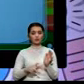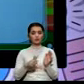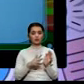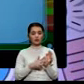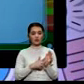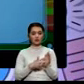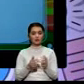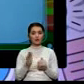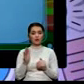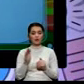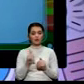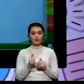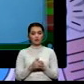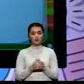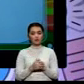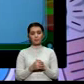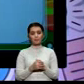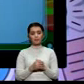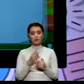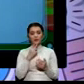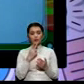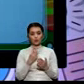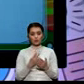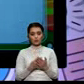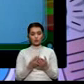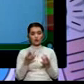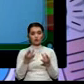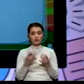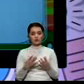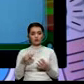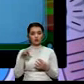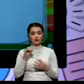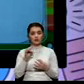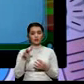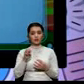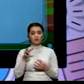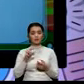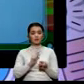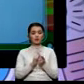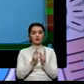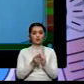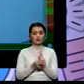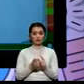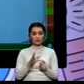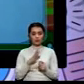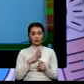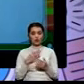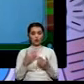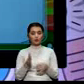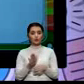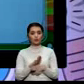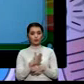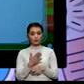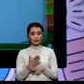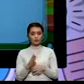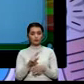11578. Va quyidagi ko'rinish, ya'ni sodda tenglamaga keltirib oldik. Bu yerda esa